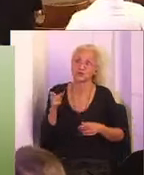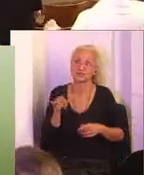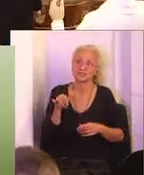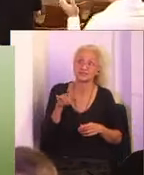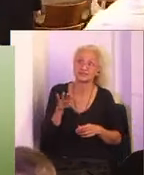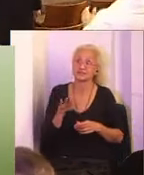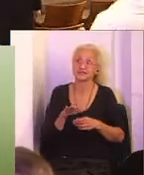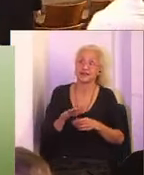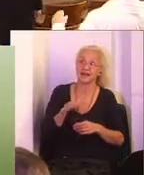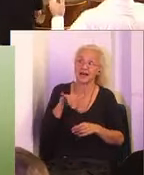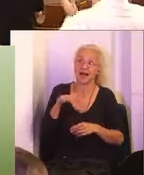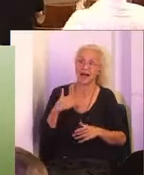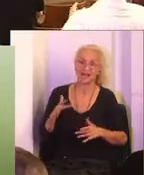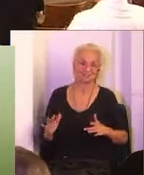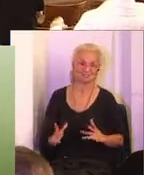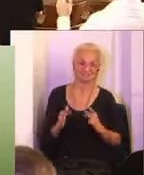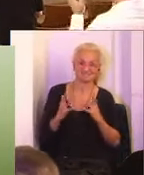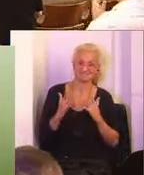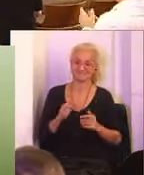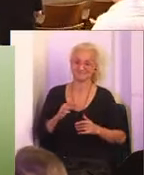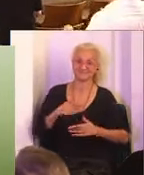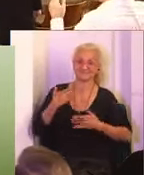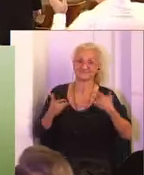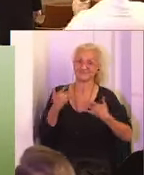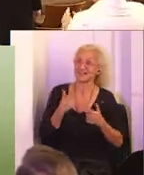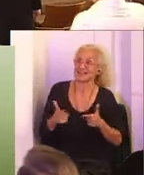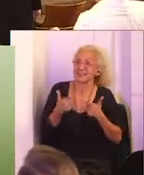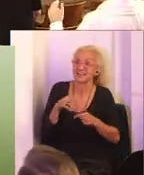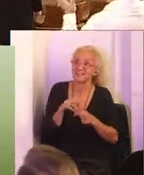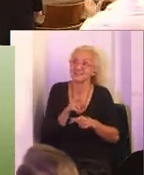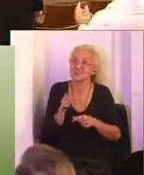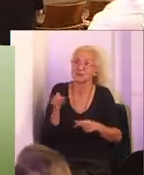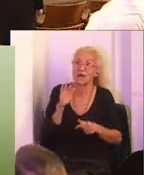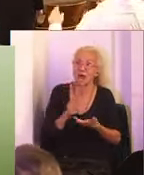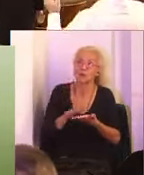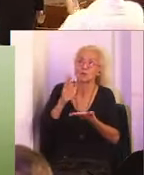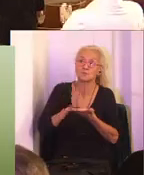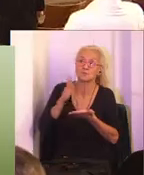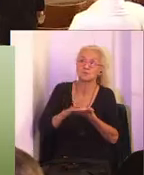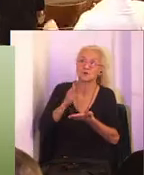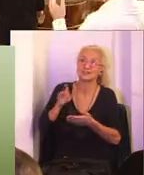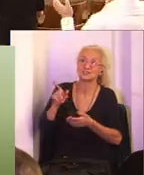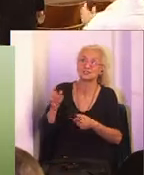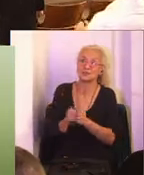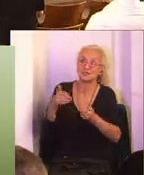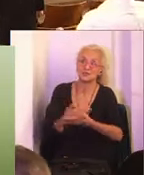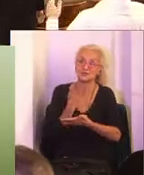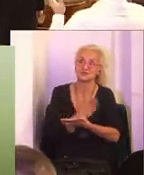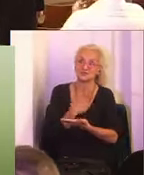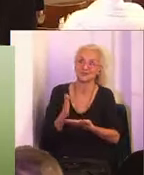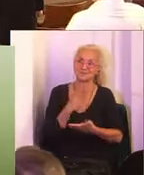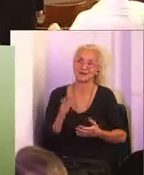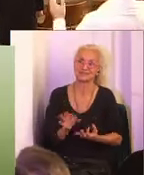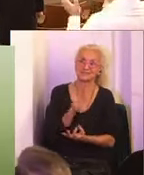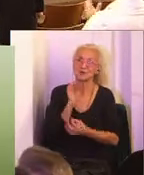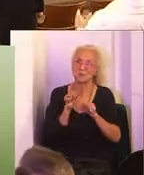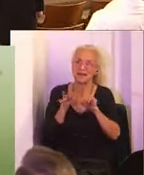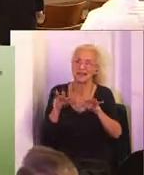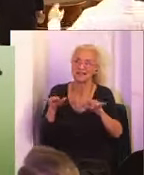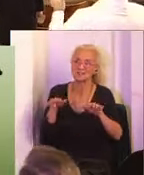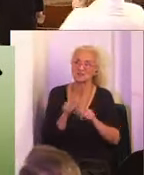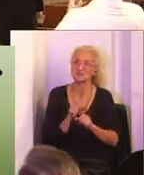Yes, I delight myself in you. And I will praise you, new song. My soul